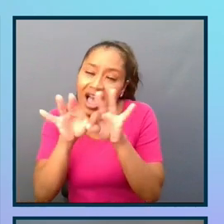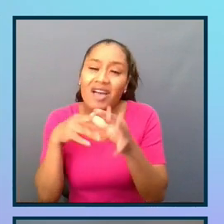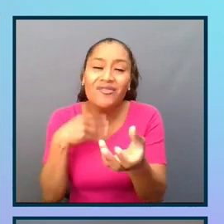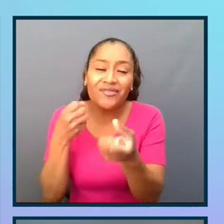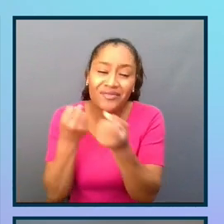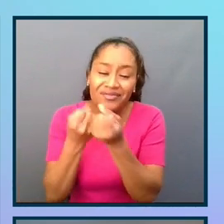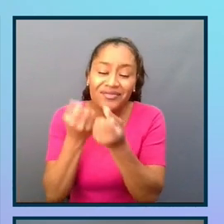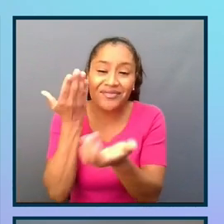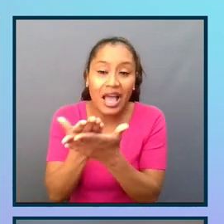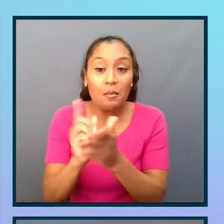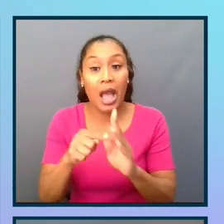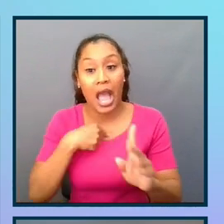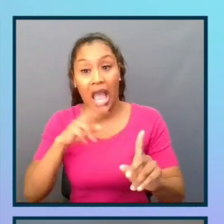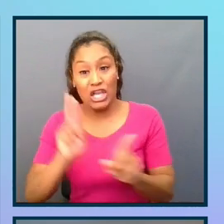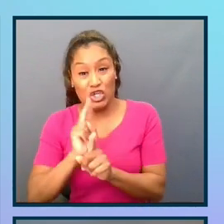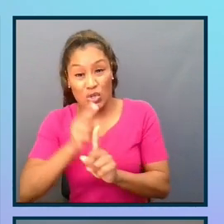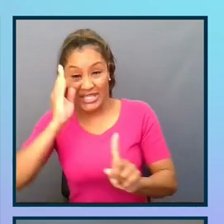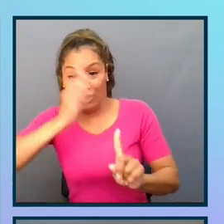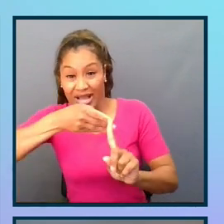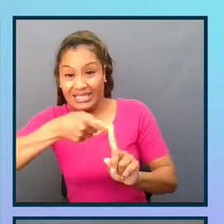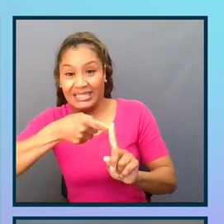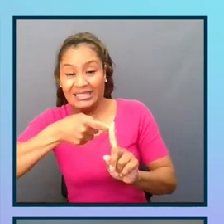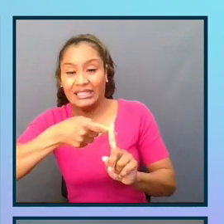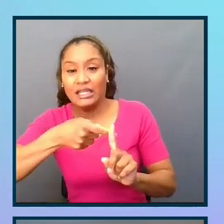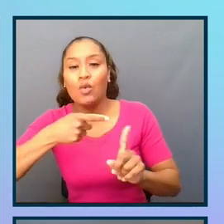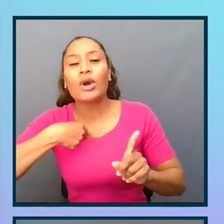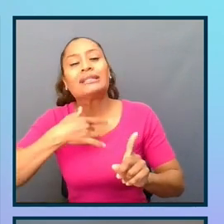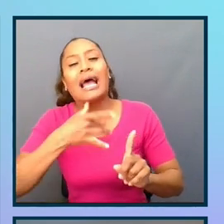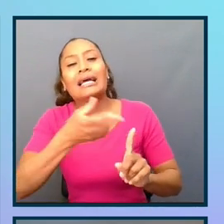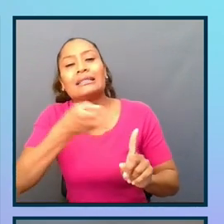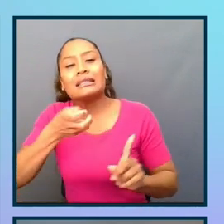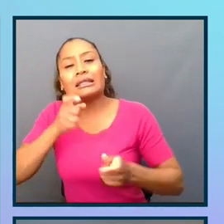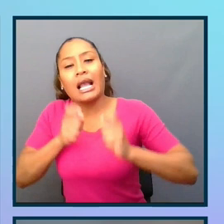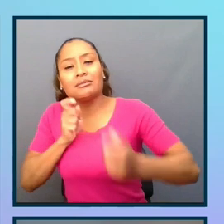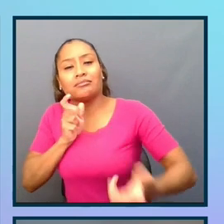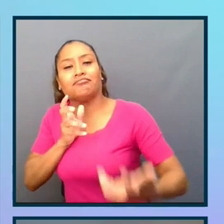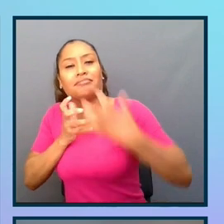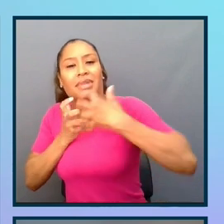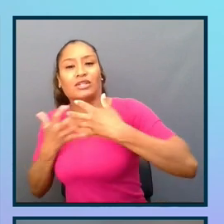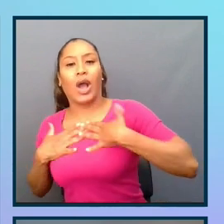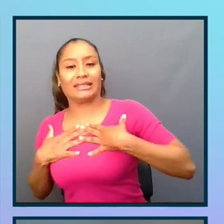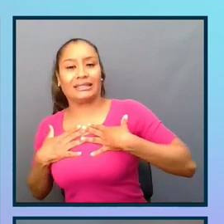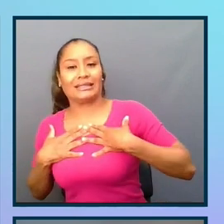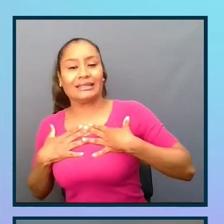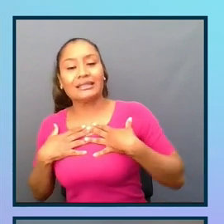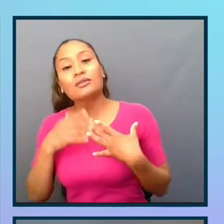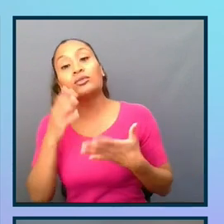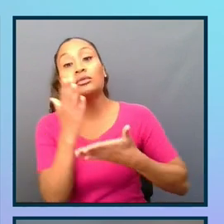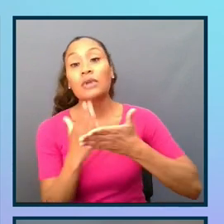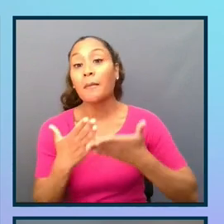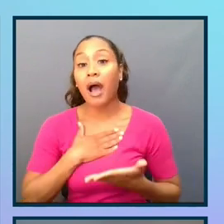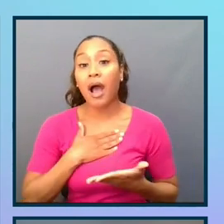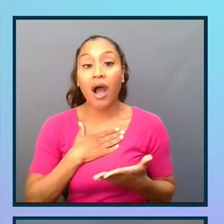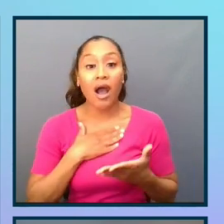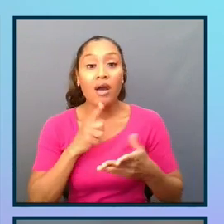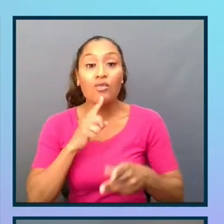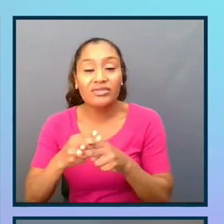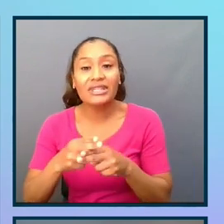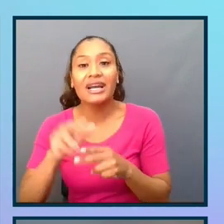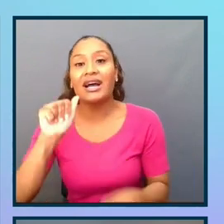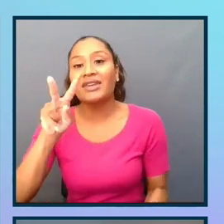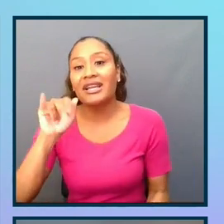use the materials and we end up customizing them for our own use cases. So some of the things we reference are